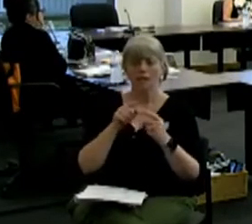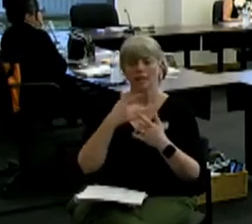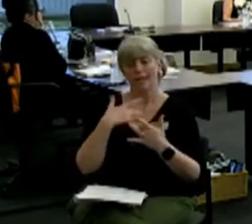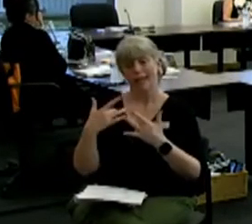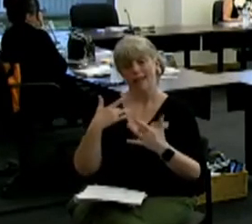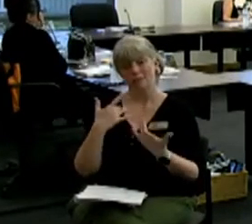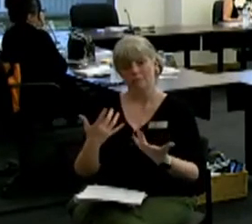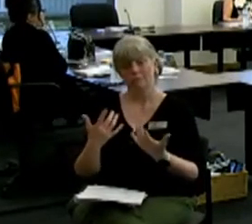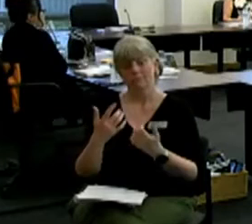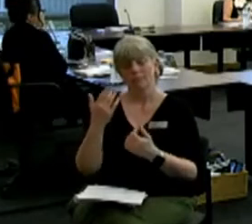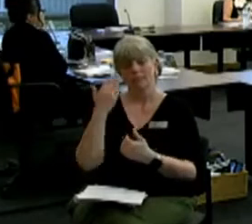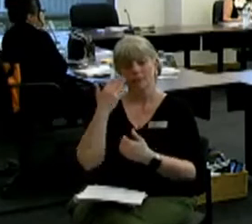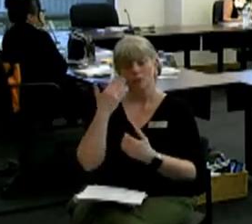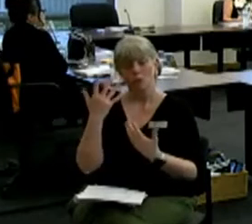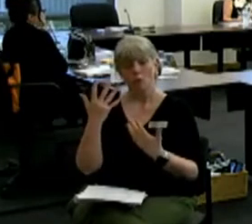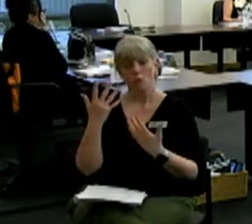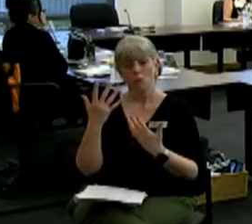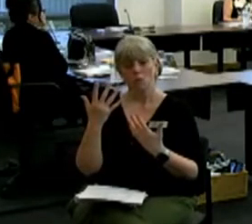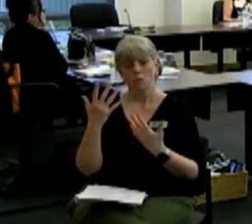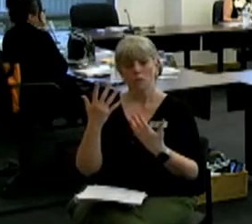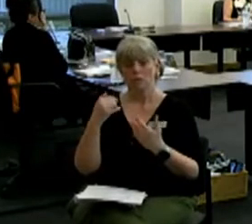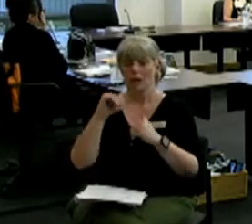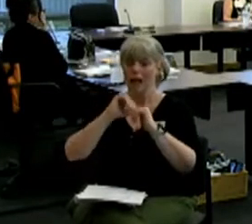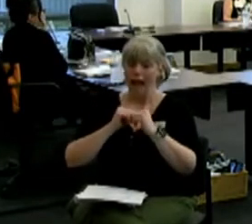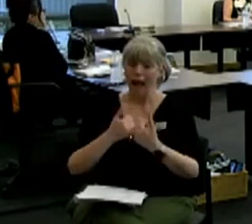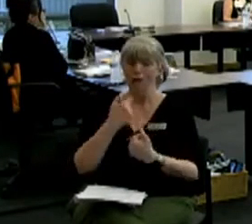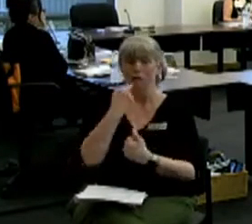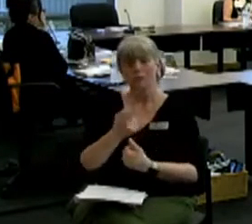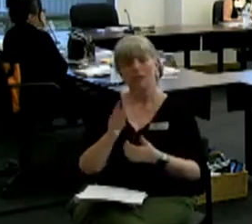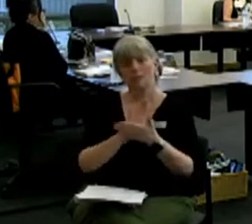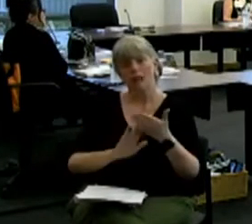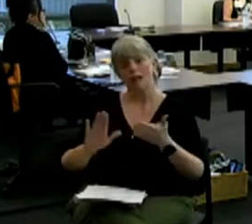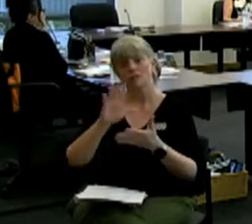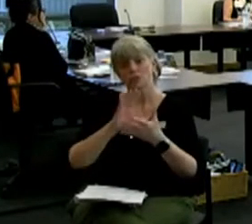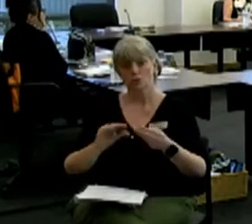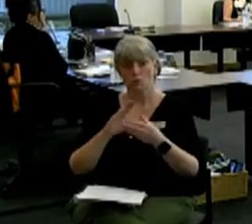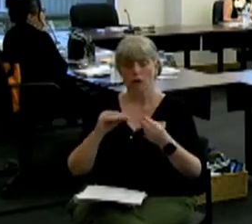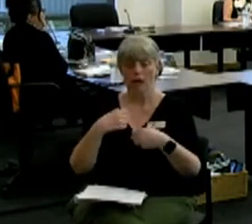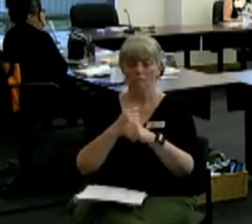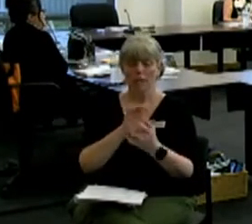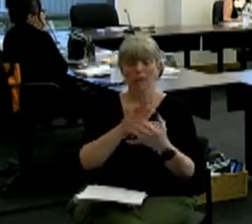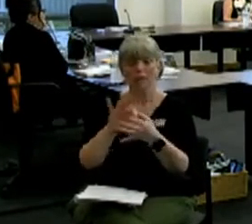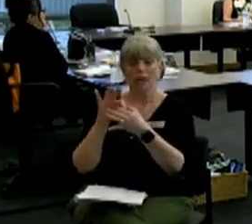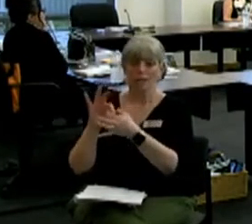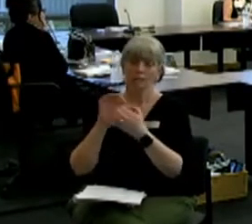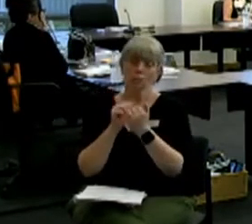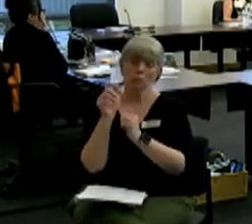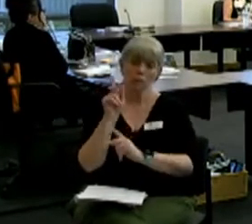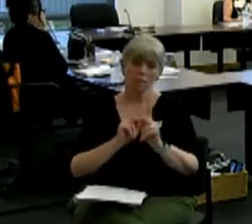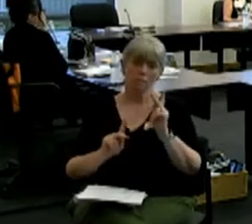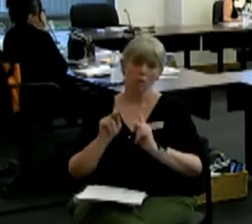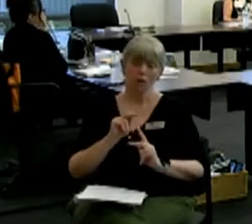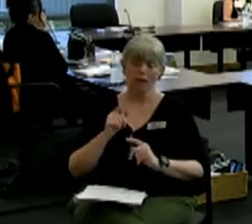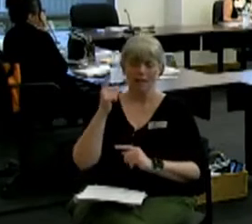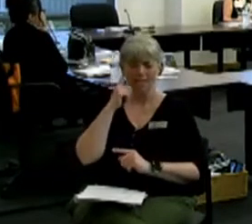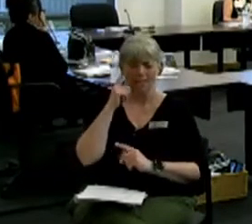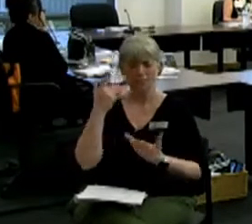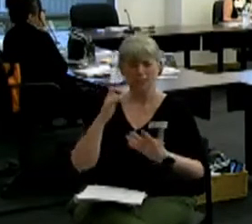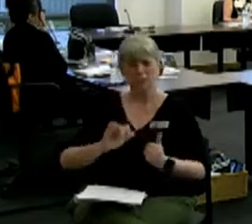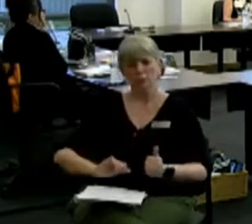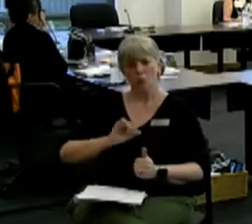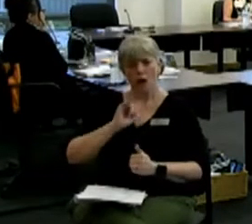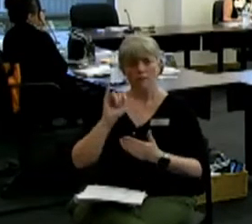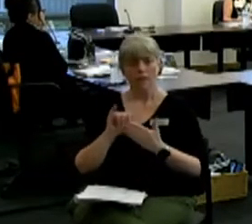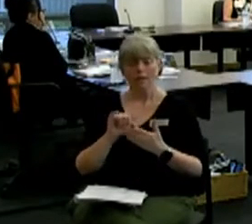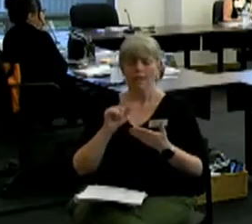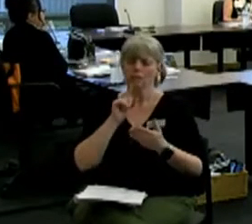care. And they know how to tell the college's story and really make those connection points. And it's something that I think we can all collectively be proud of. They